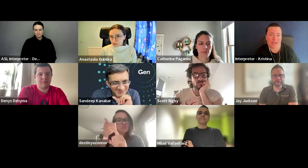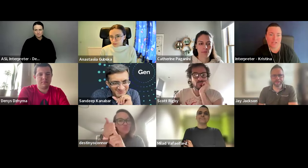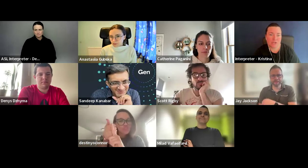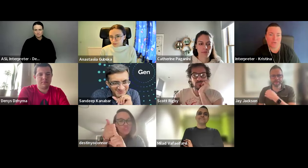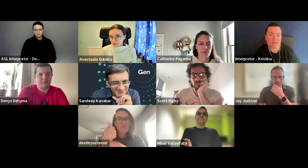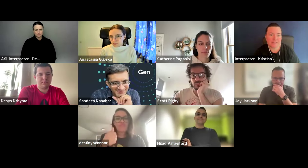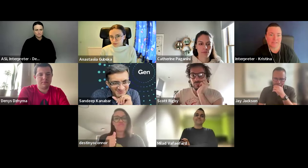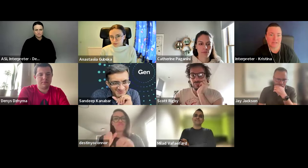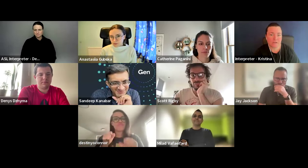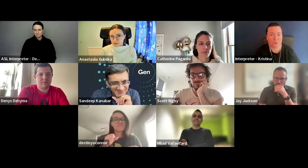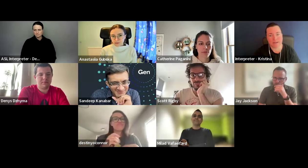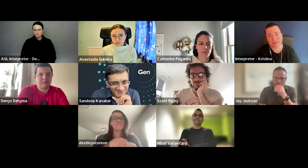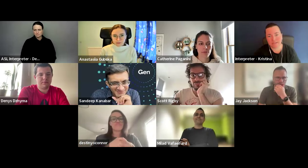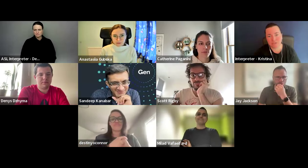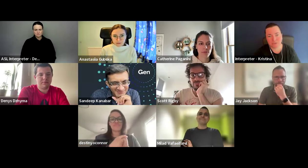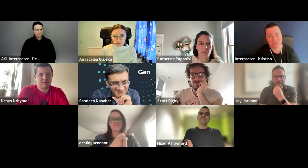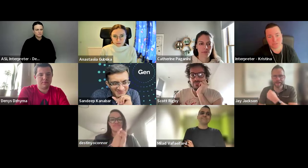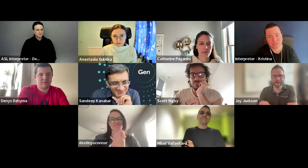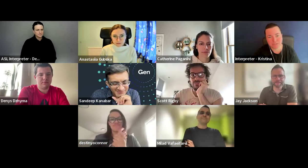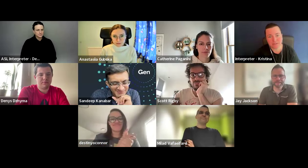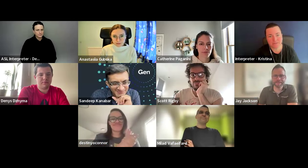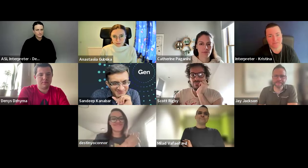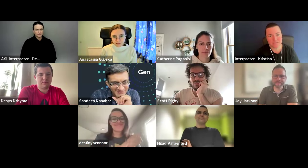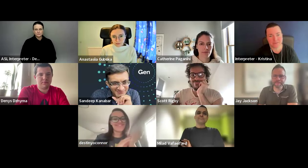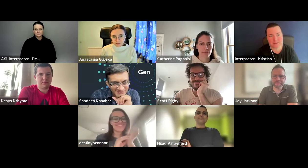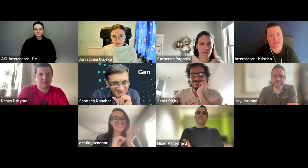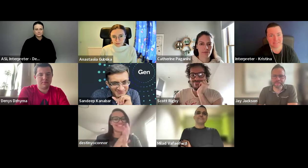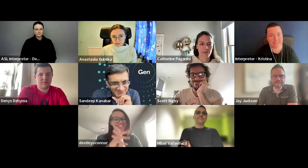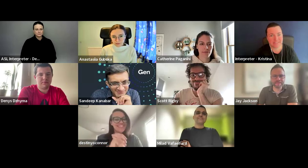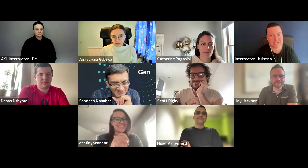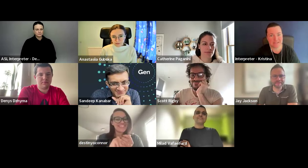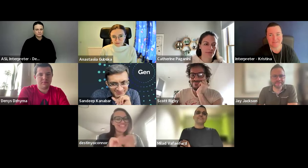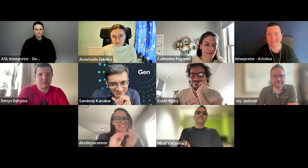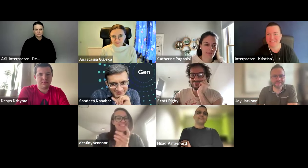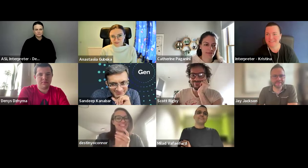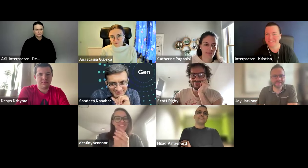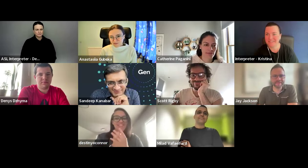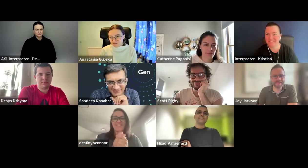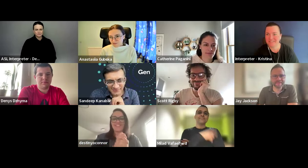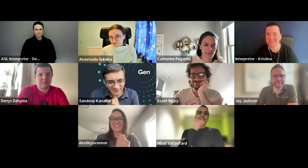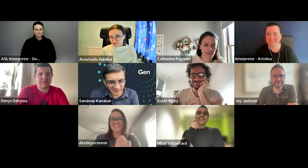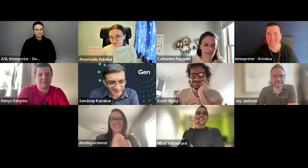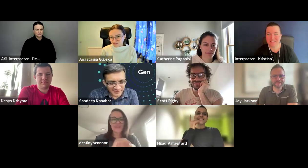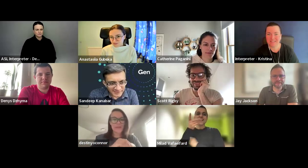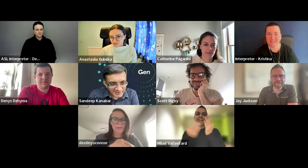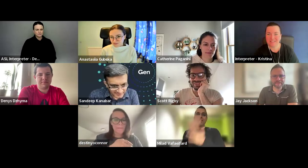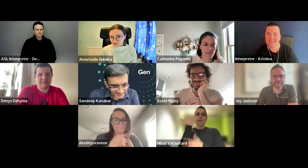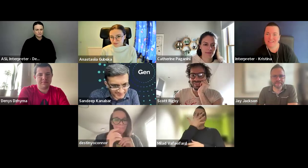If there are any new faces here, go ahead and introduce yourself at this time.